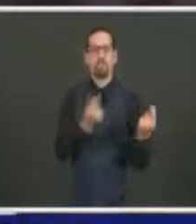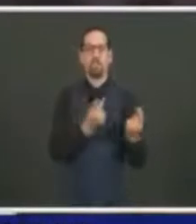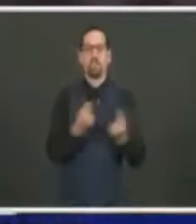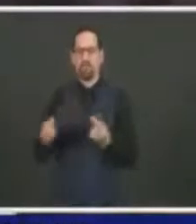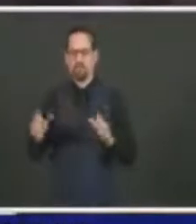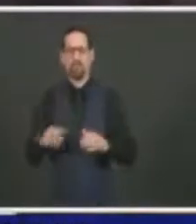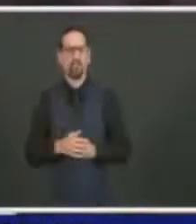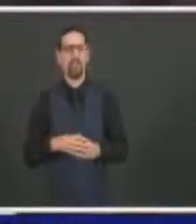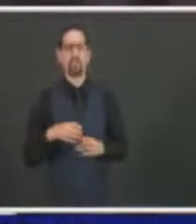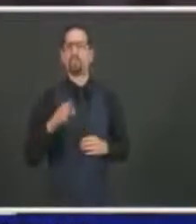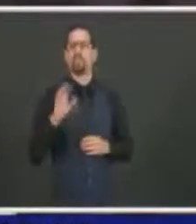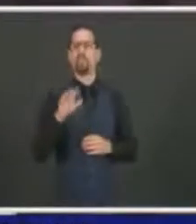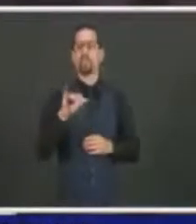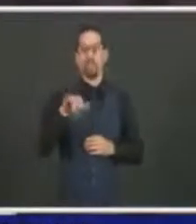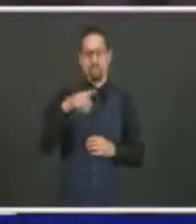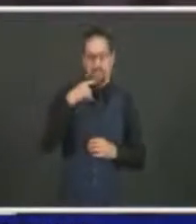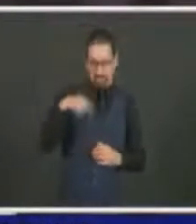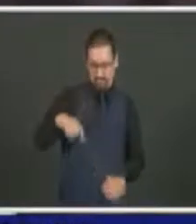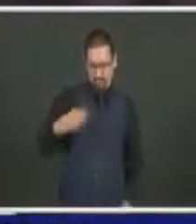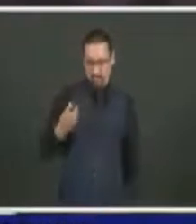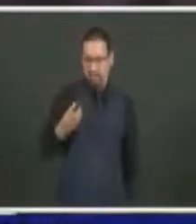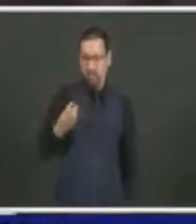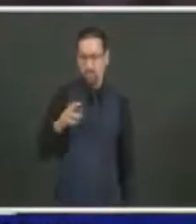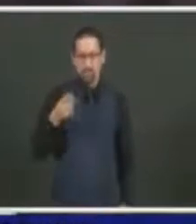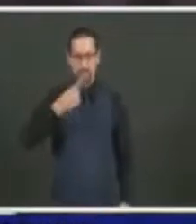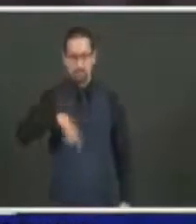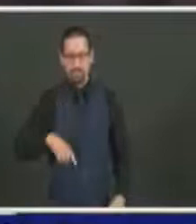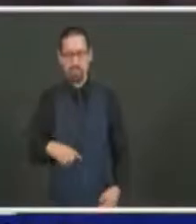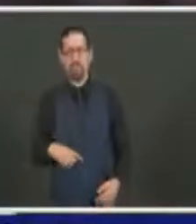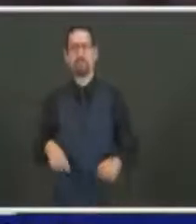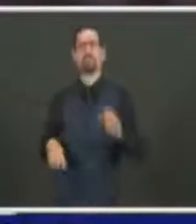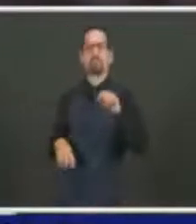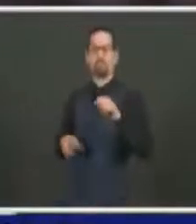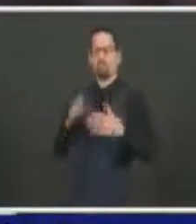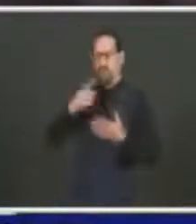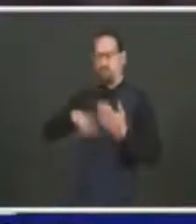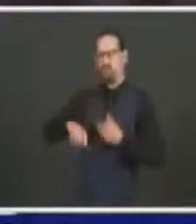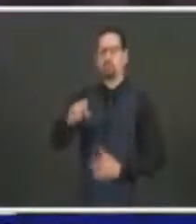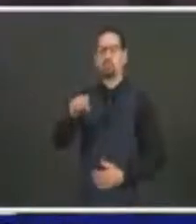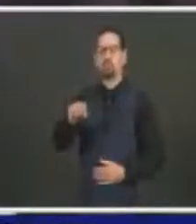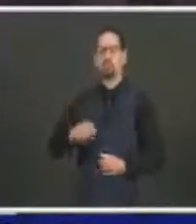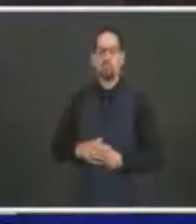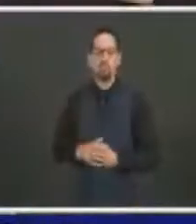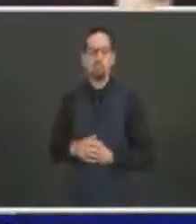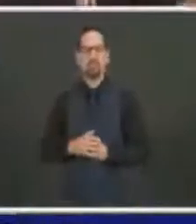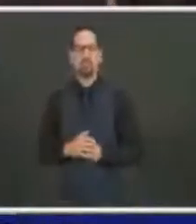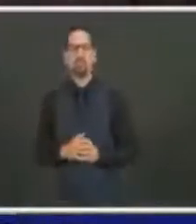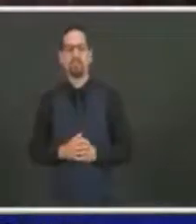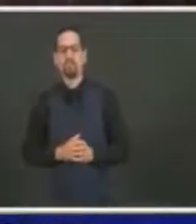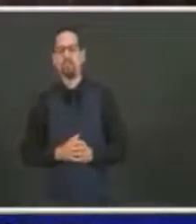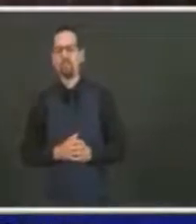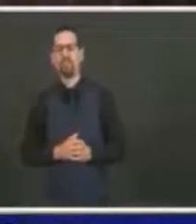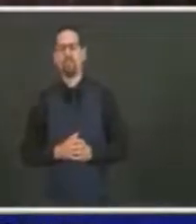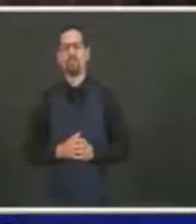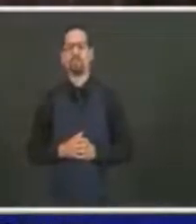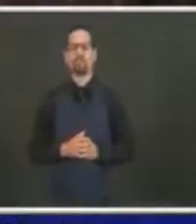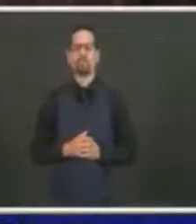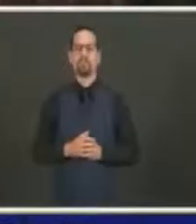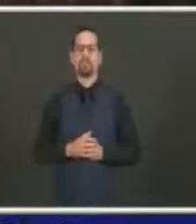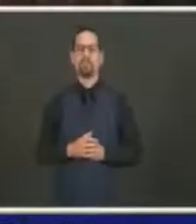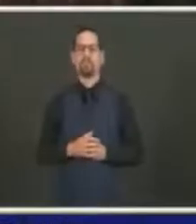Wednesday. Either Wednesday or next week. But we are working on that. I'll tell you where I'm coming from, because this is a judgment